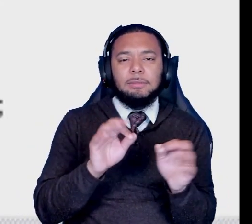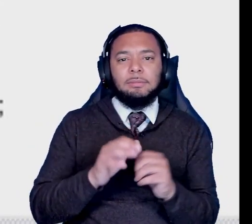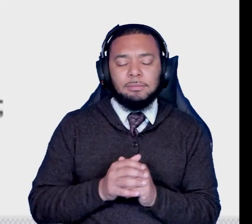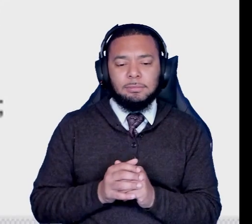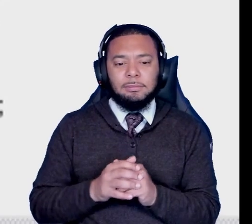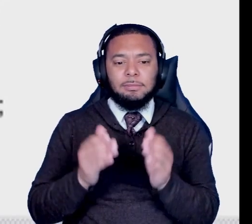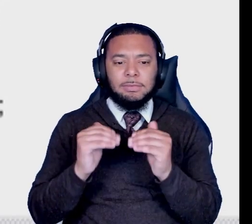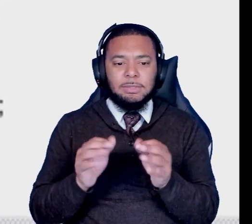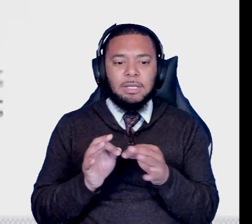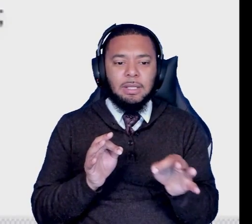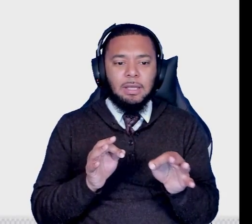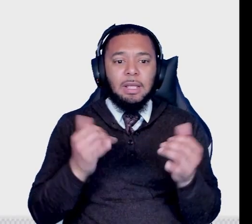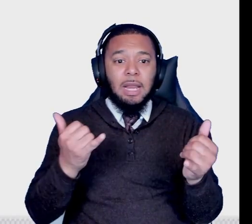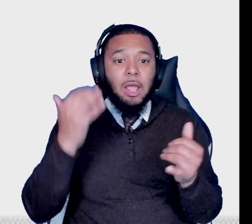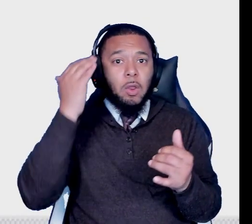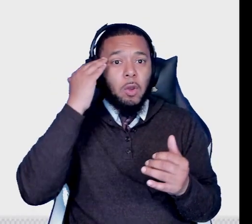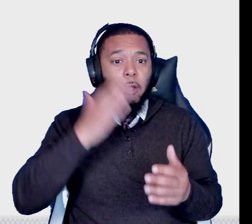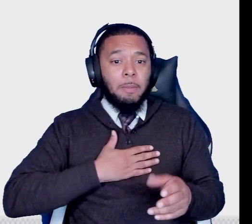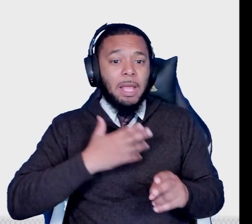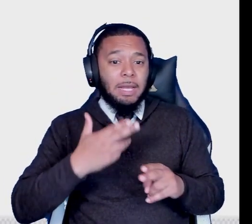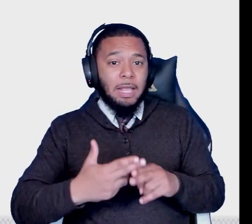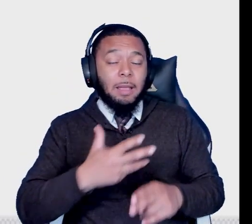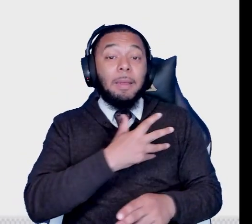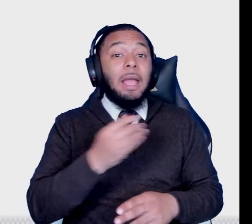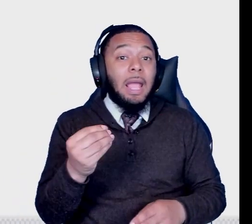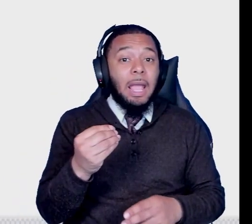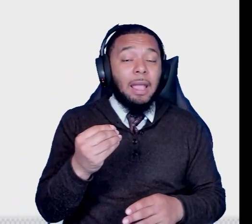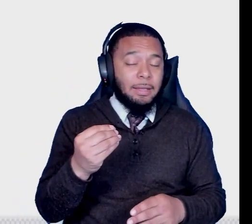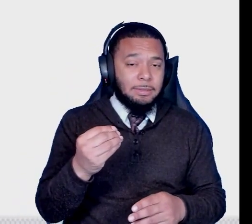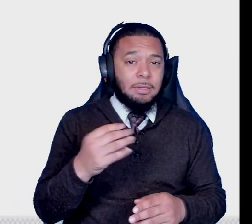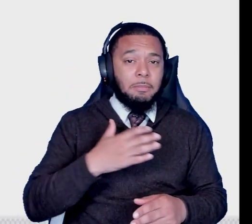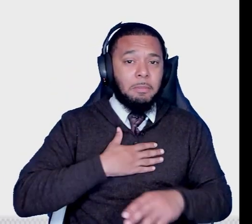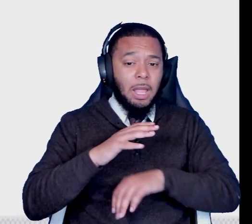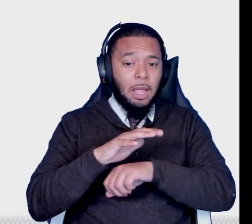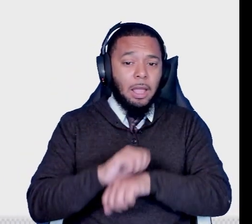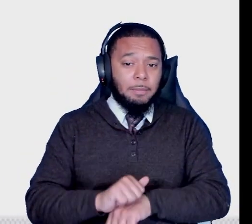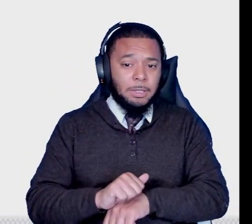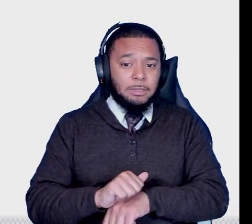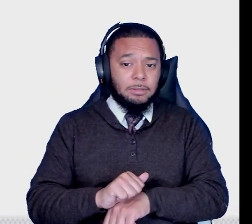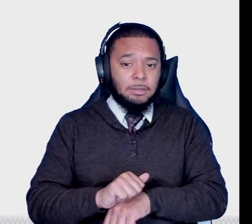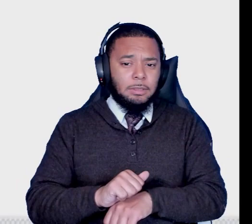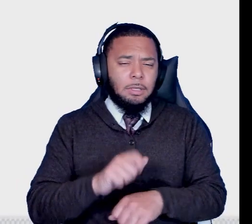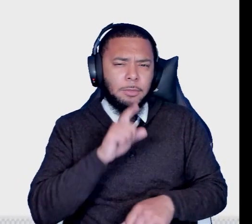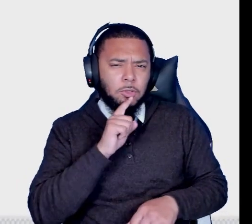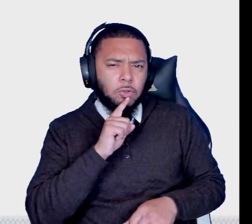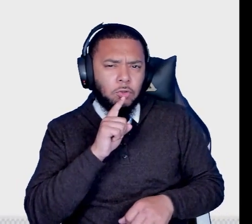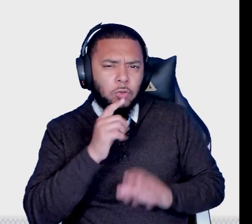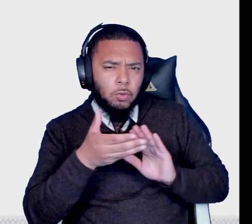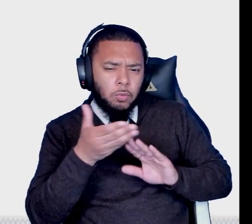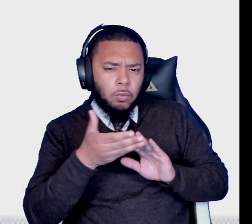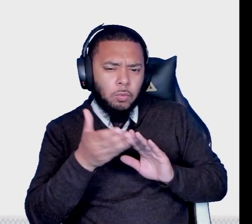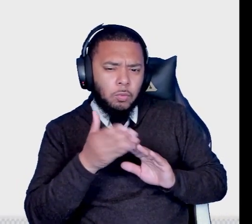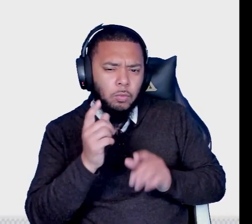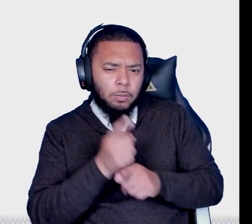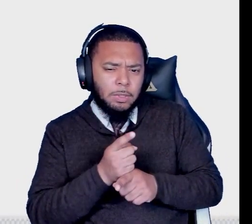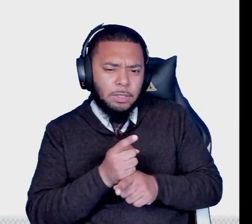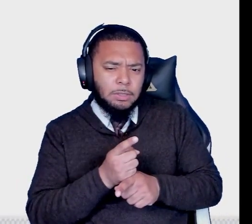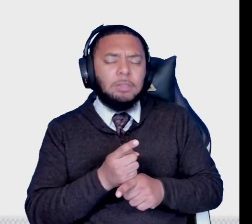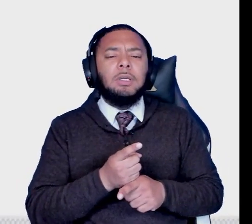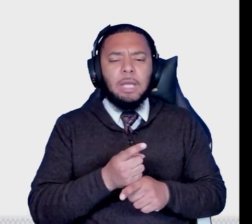Now my computer knows my name and my hobby. And just to make sure that's all working right, I'm going to put in a